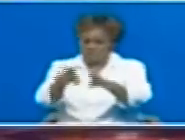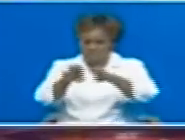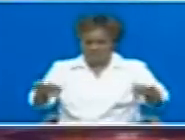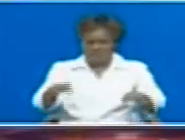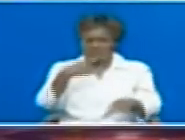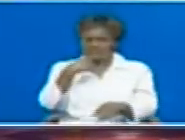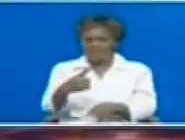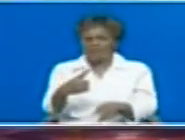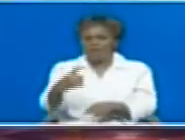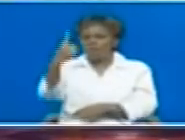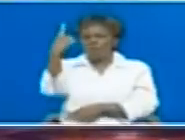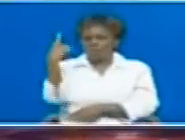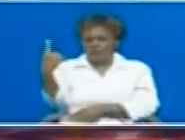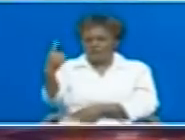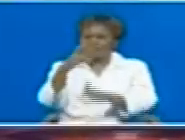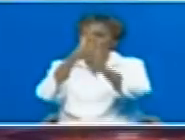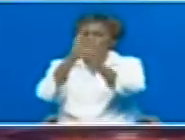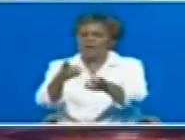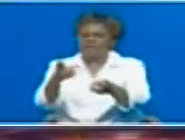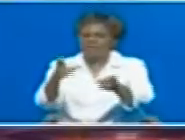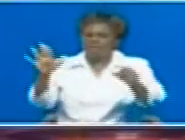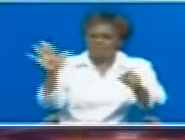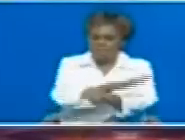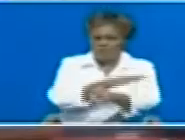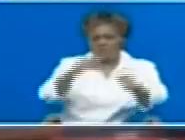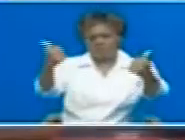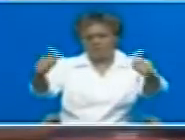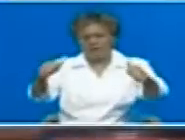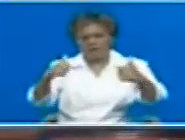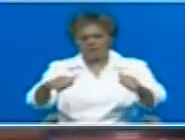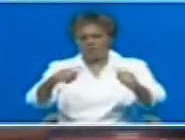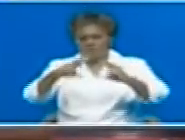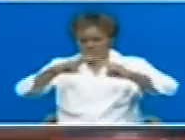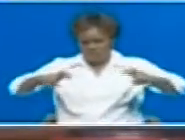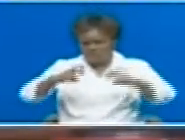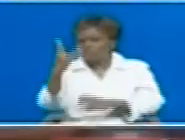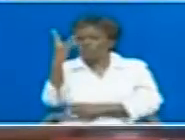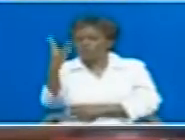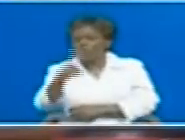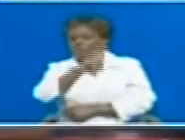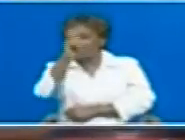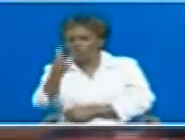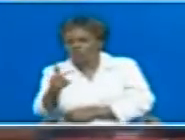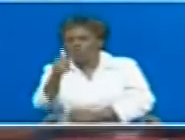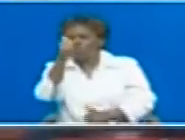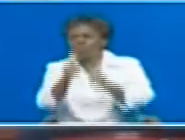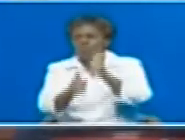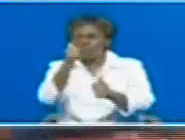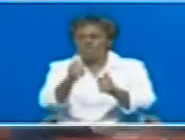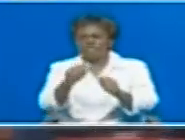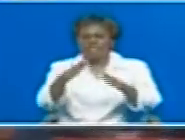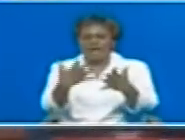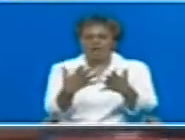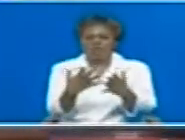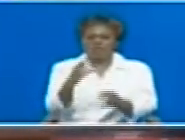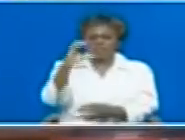three crucial things. One of them is that the report is not comprehensive. He gave it four investigations. What he should be asking is which is the unit that was formed in